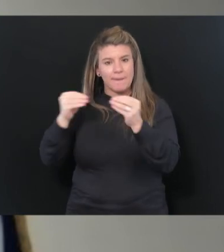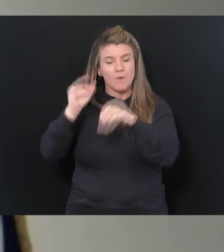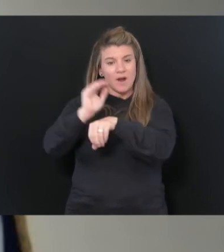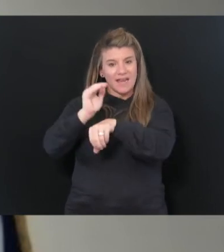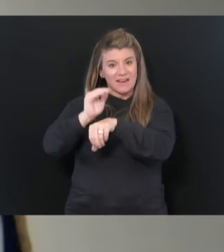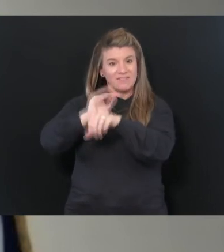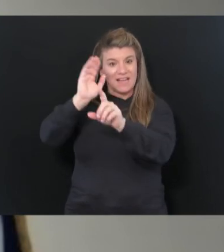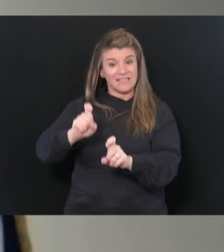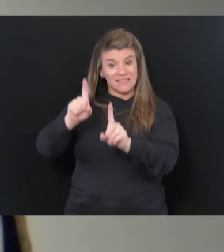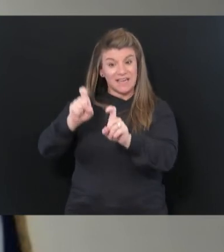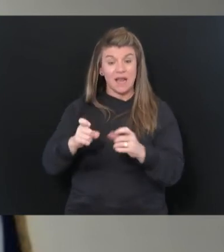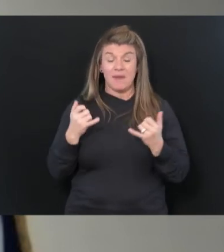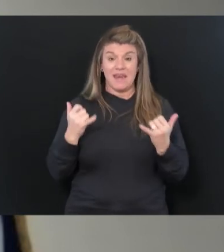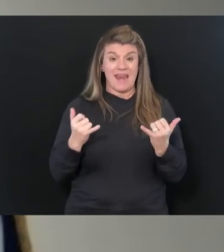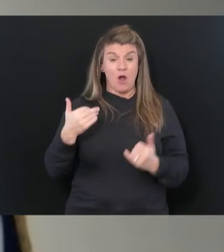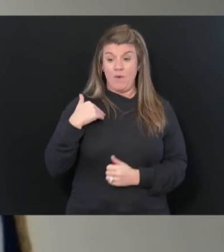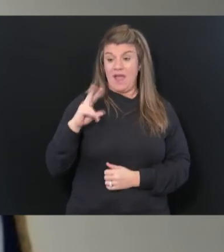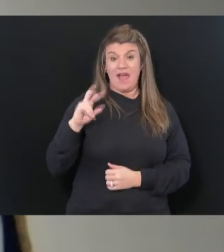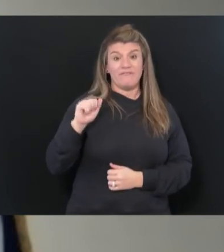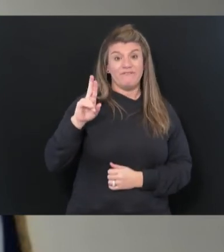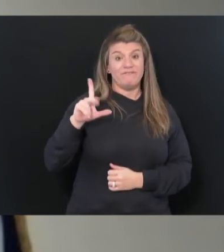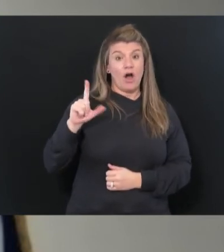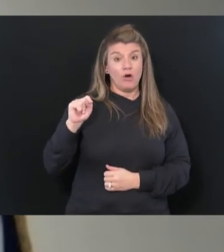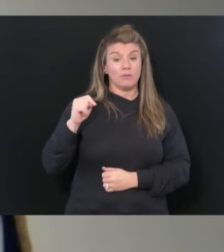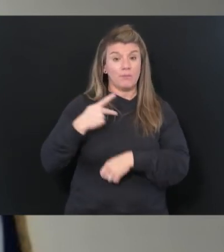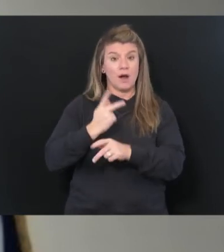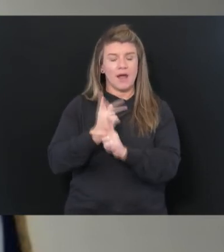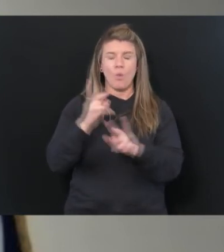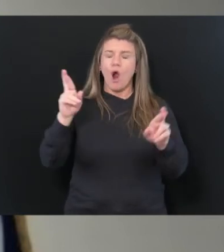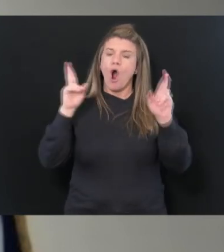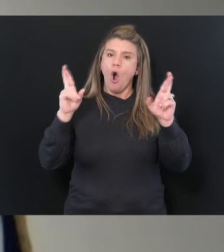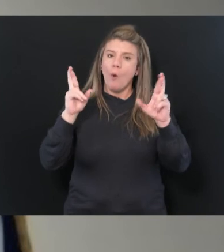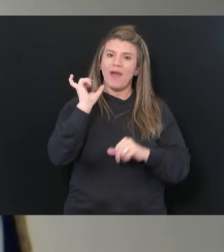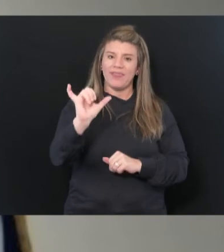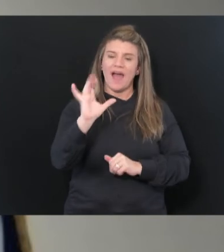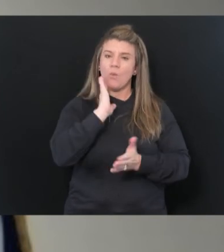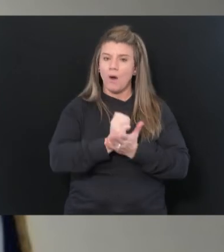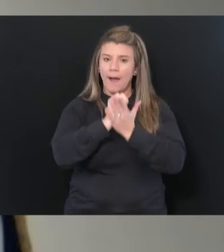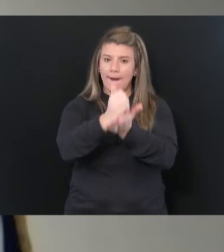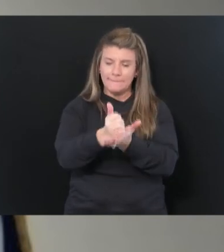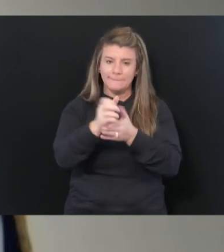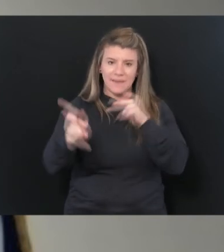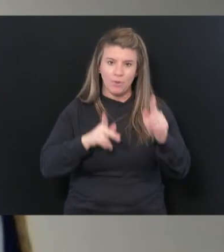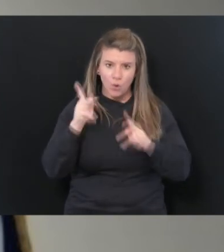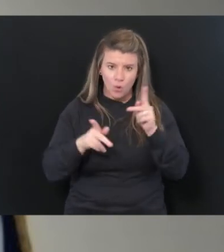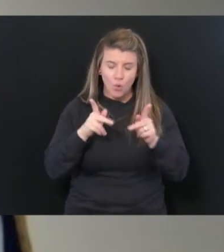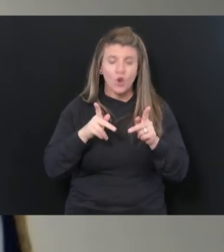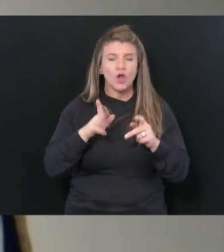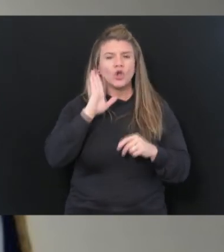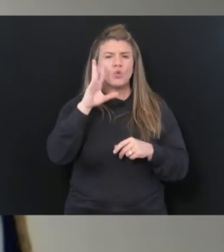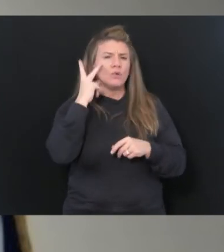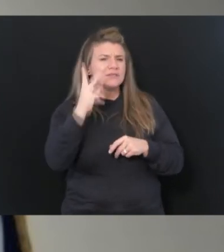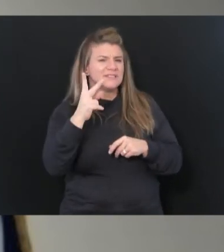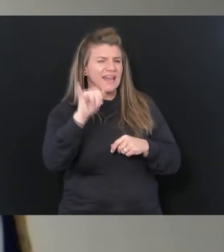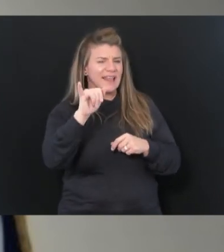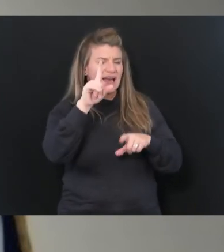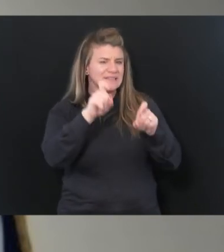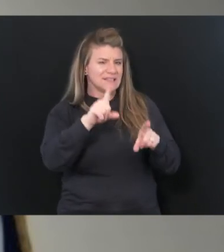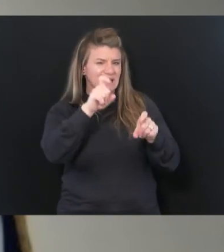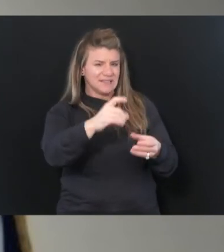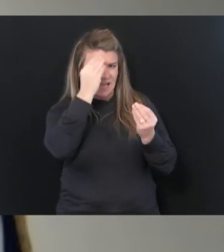Now that we have the Vault product online, we hope that helps folks. You'll find the testing information on